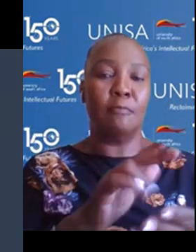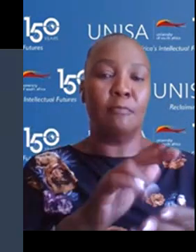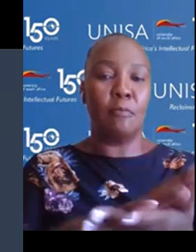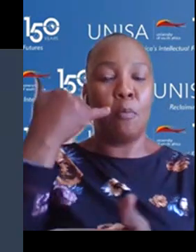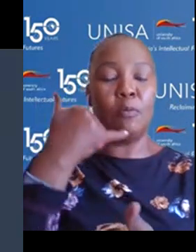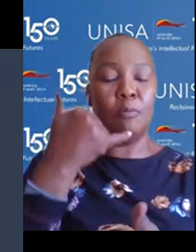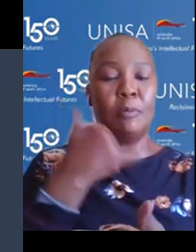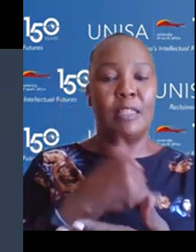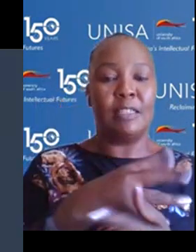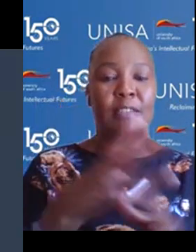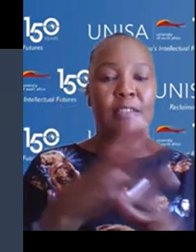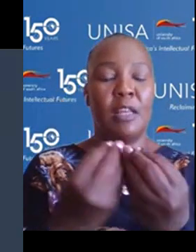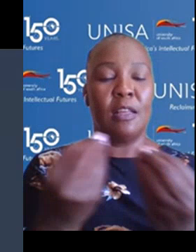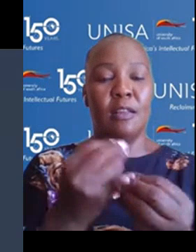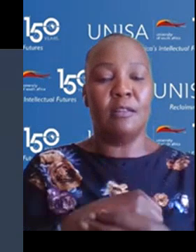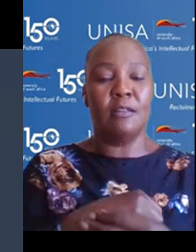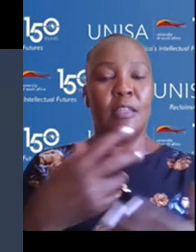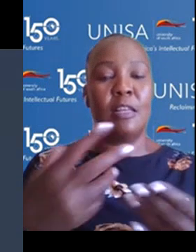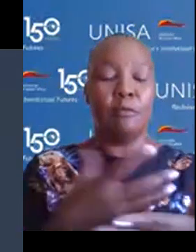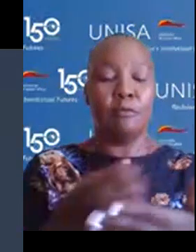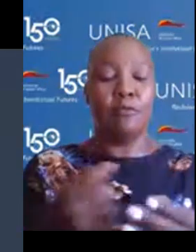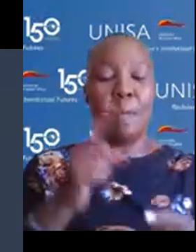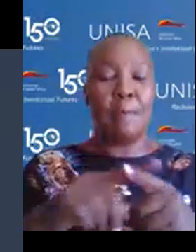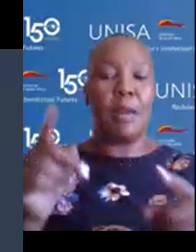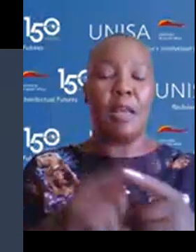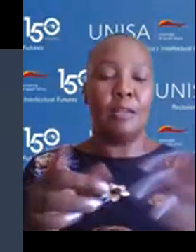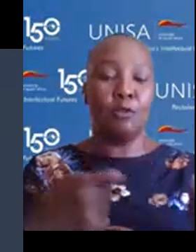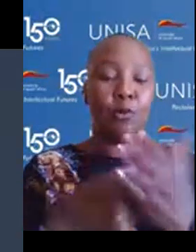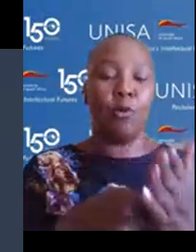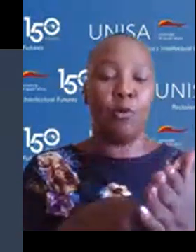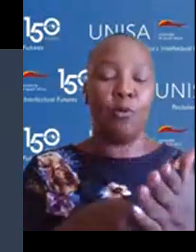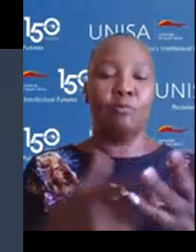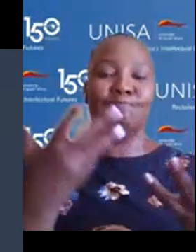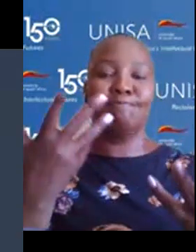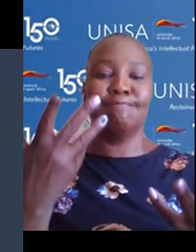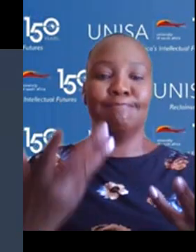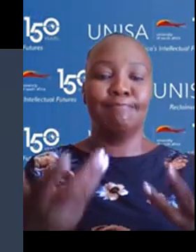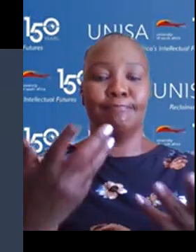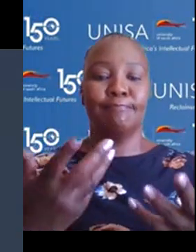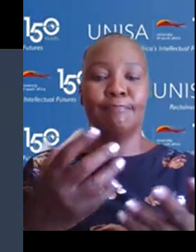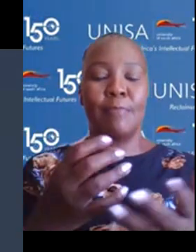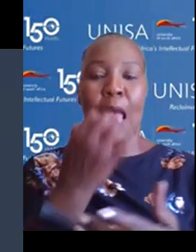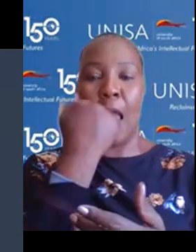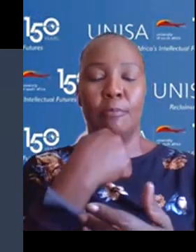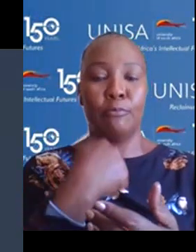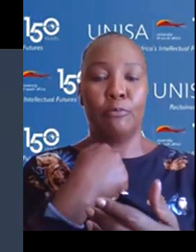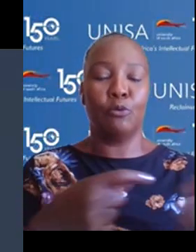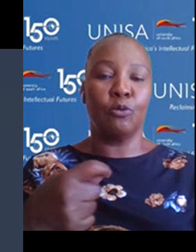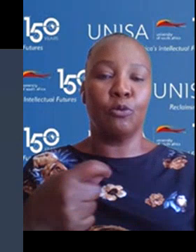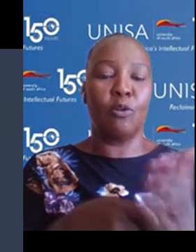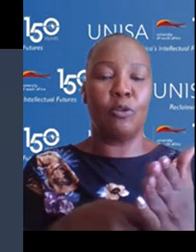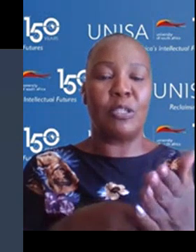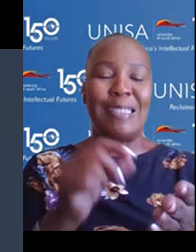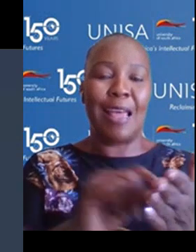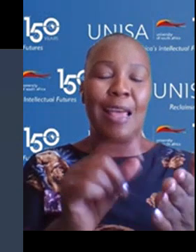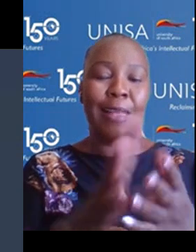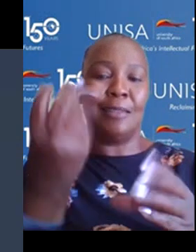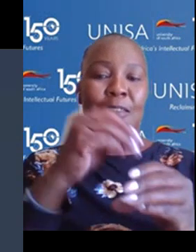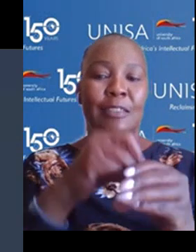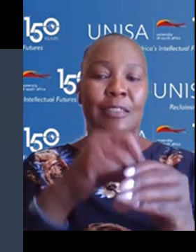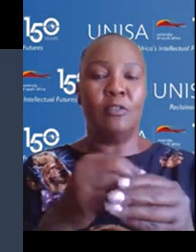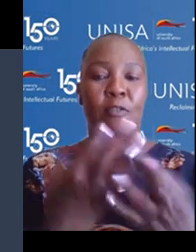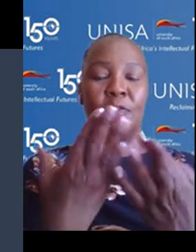mostly, go download the apps from the Play Store or the Apple Store, and just sign in with your free